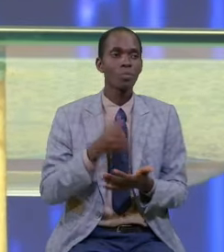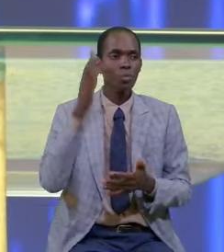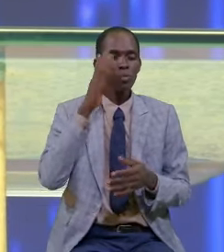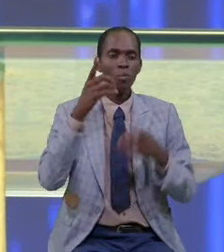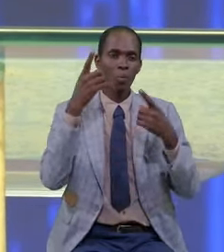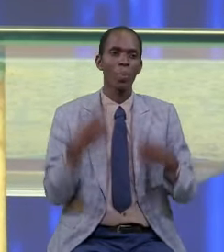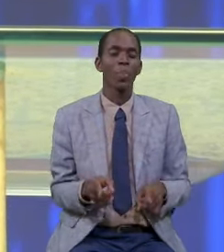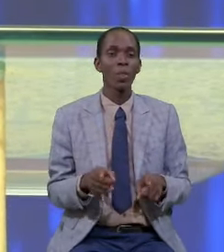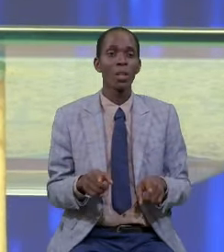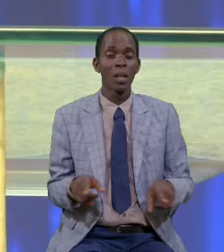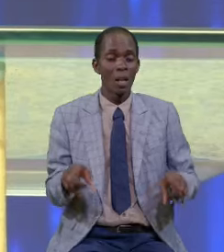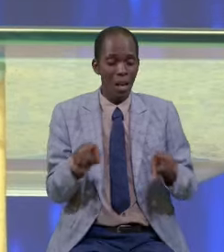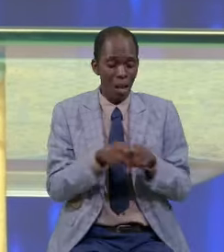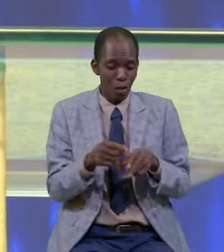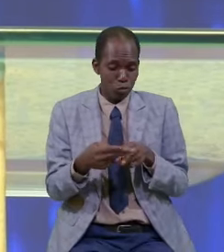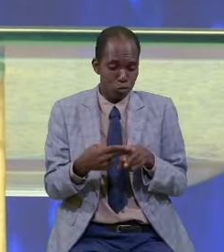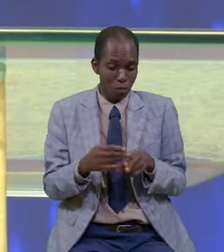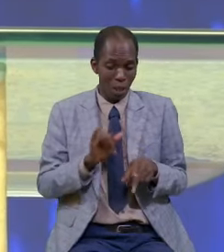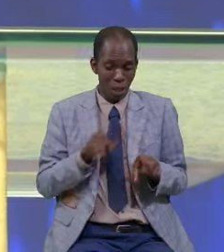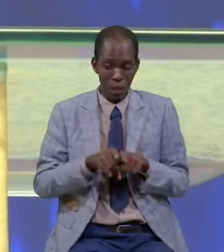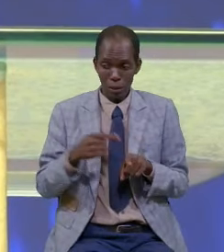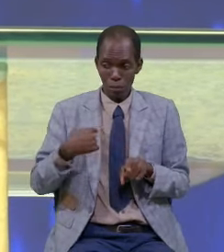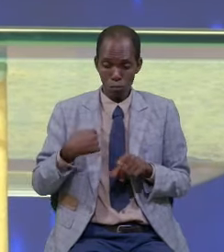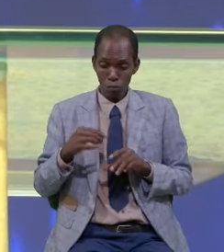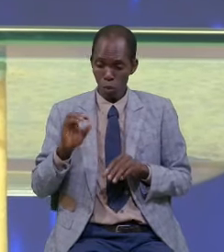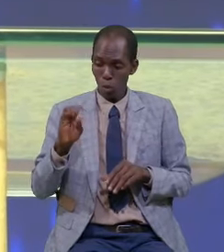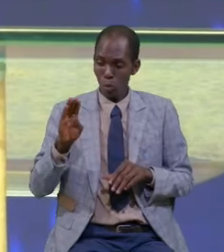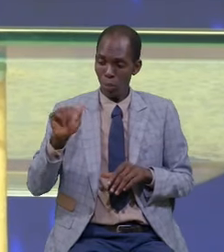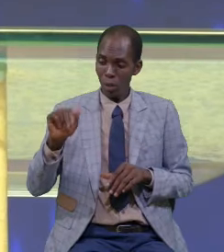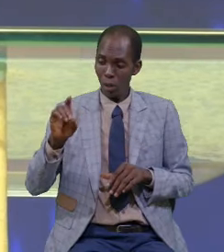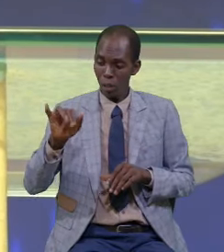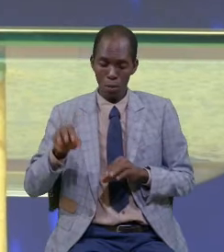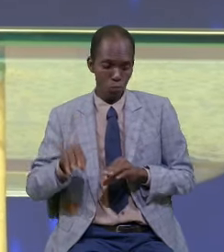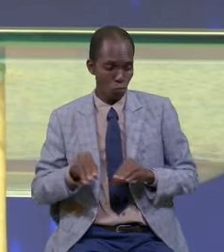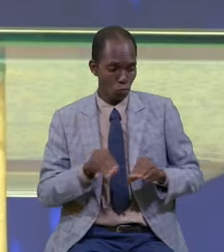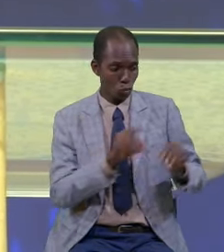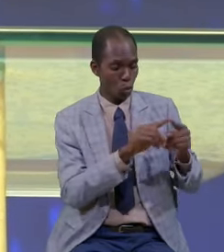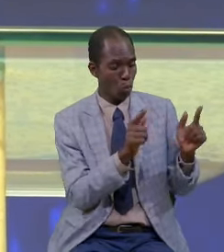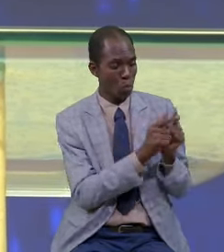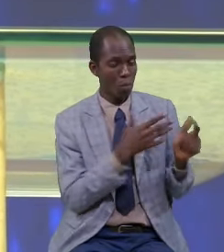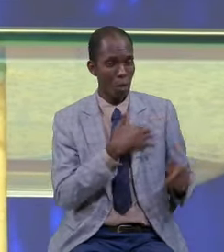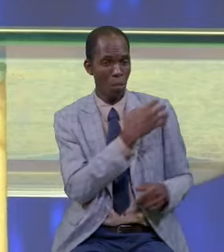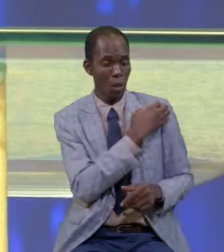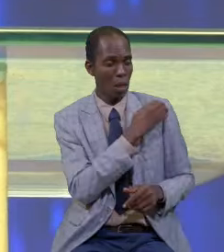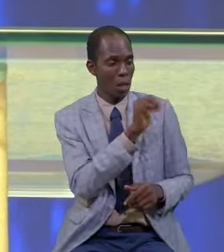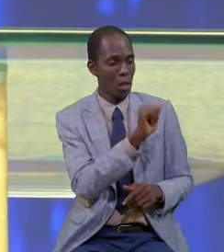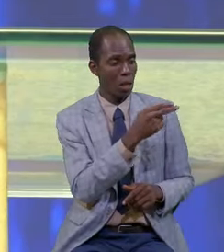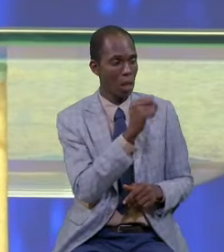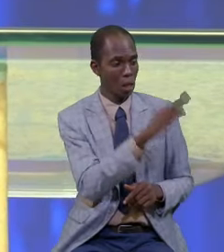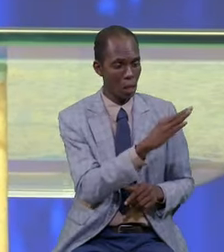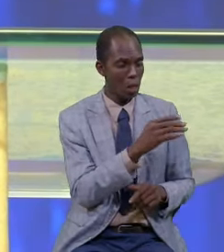soon as I am gone from thee, that the Spirit of the Lord shall carry